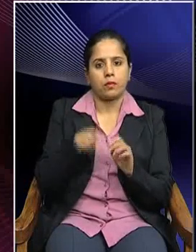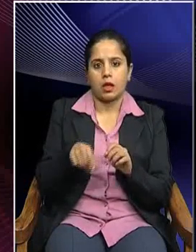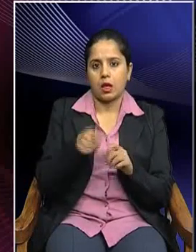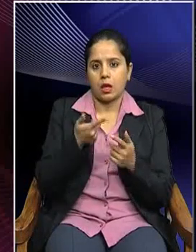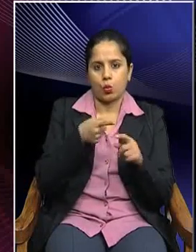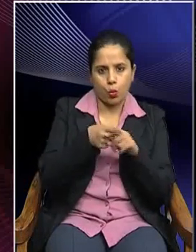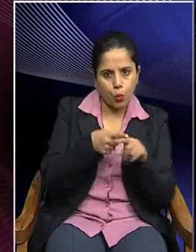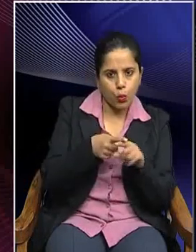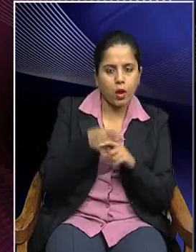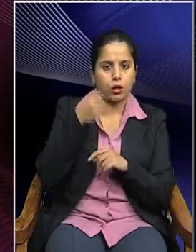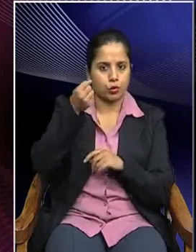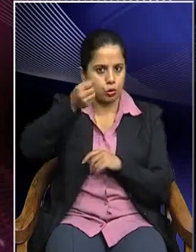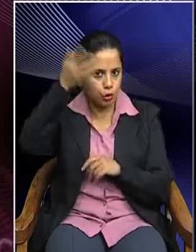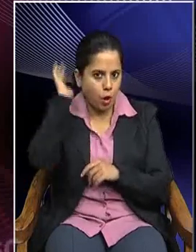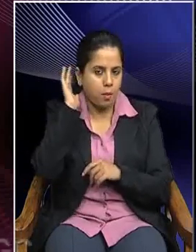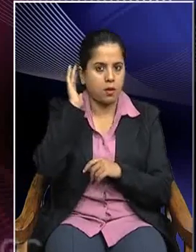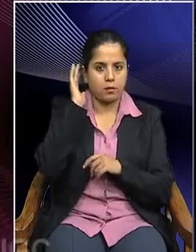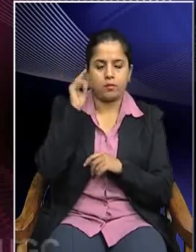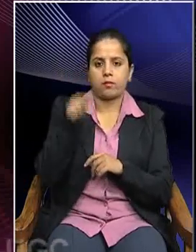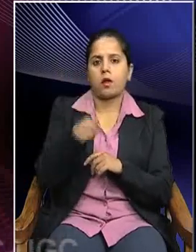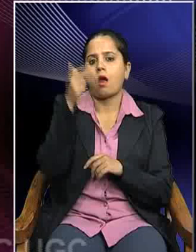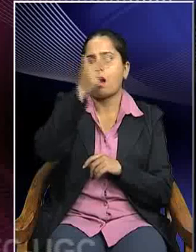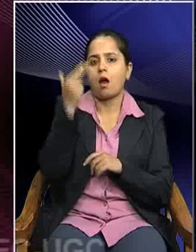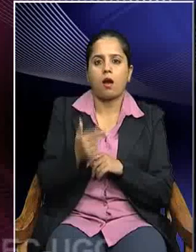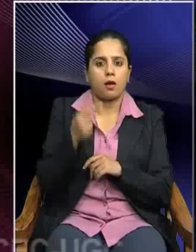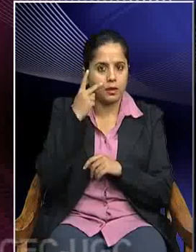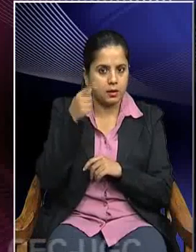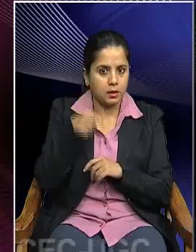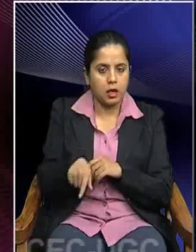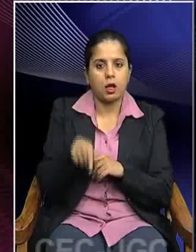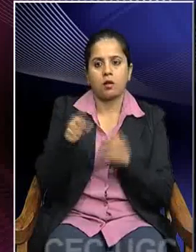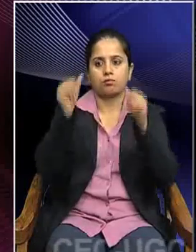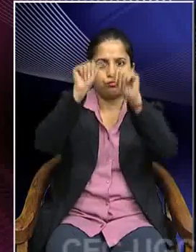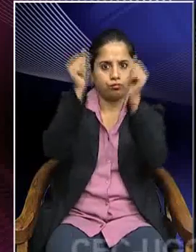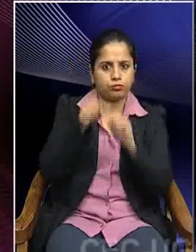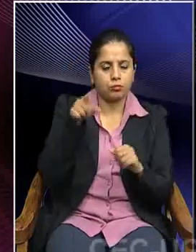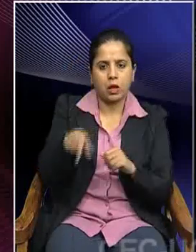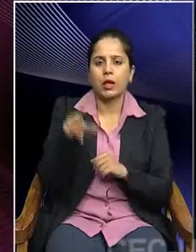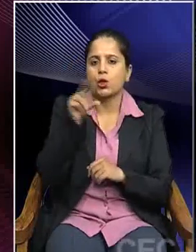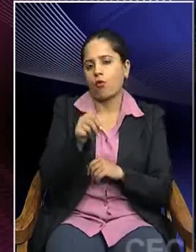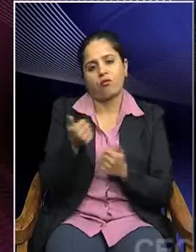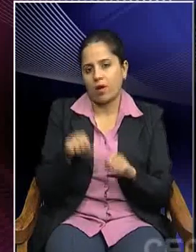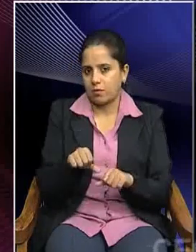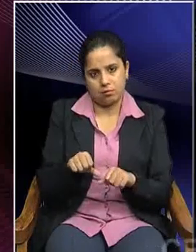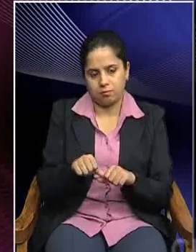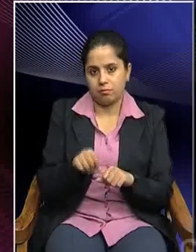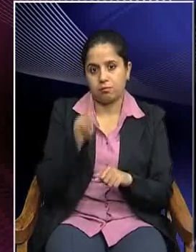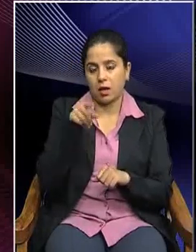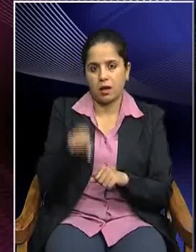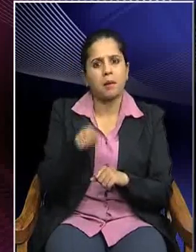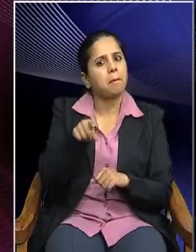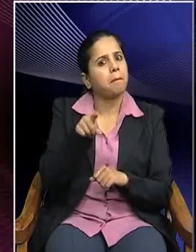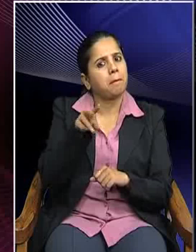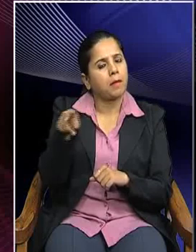Greco-Roman impact on this art or sculpturing cannot be denied. But this does not mean